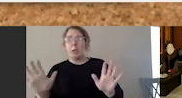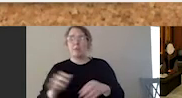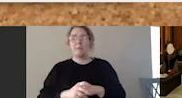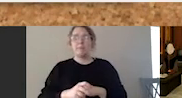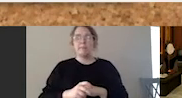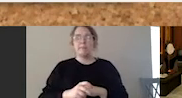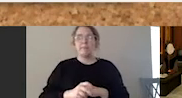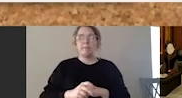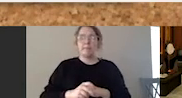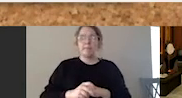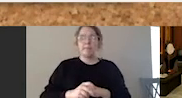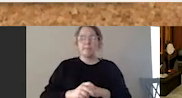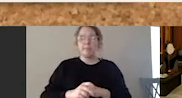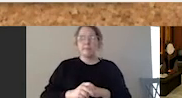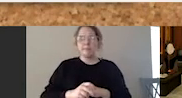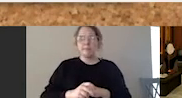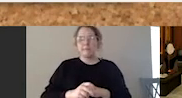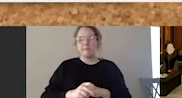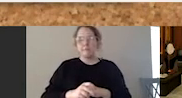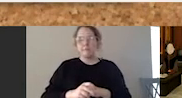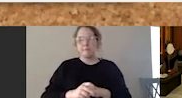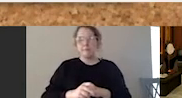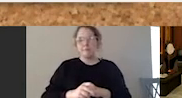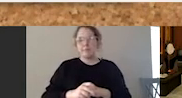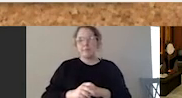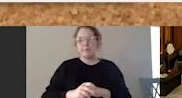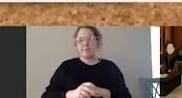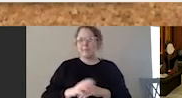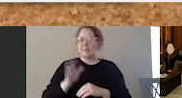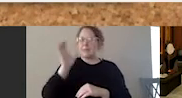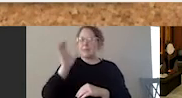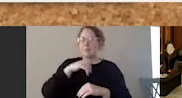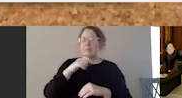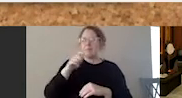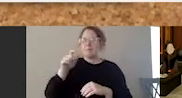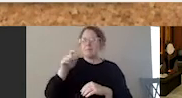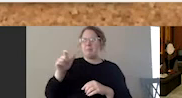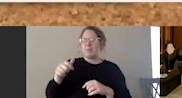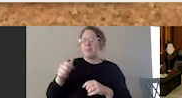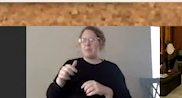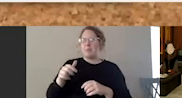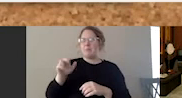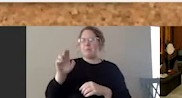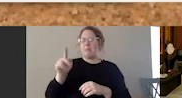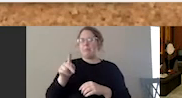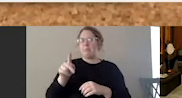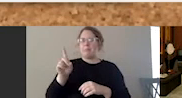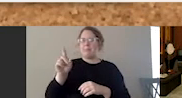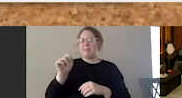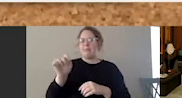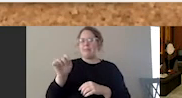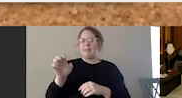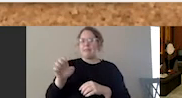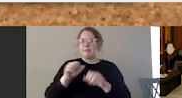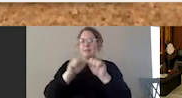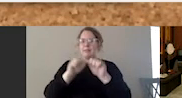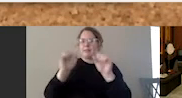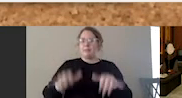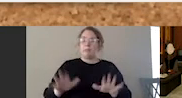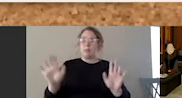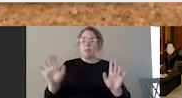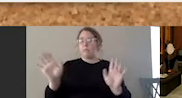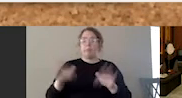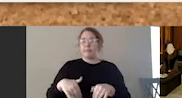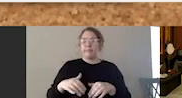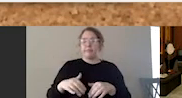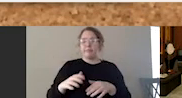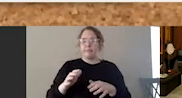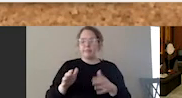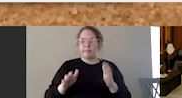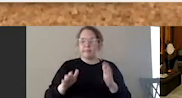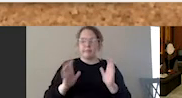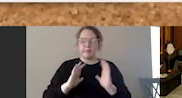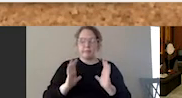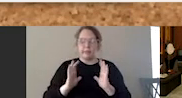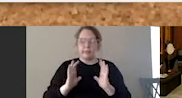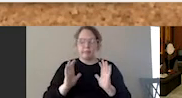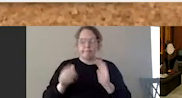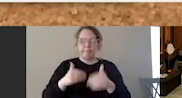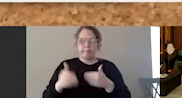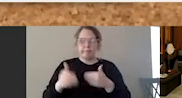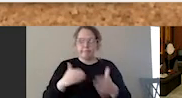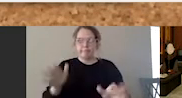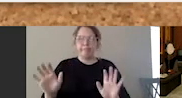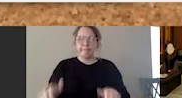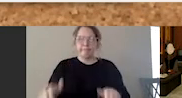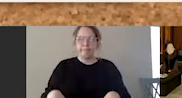And that should, okay, so that's weird. They must have updated the system or something. But I can figure out what it is and then just upload it in a document. I have got a kind of